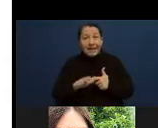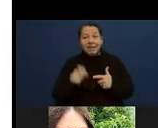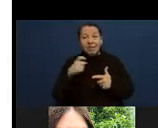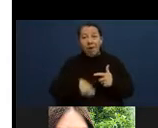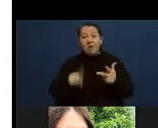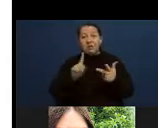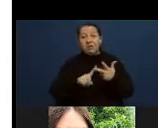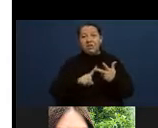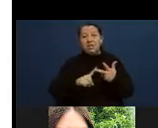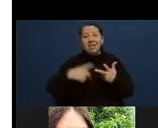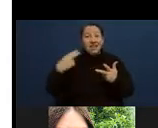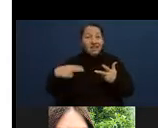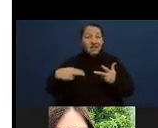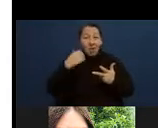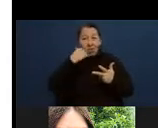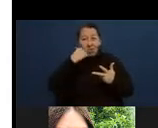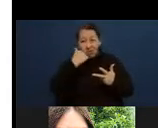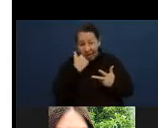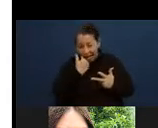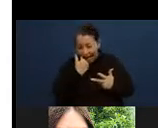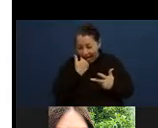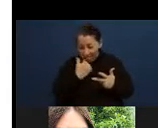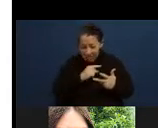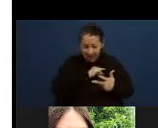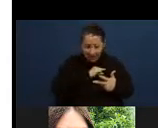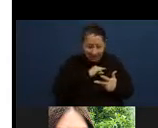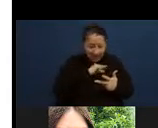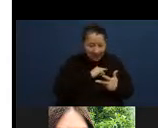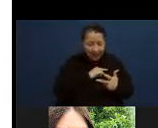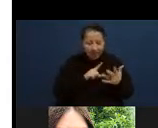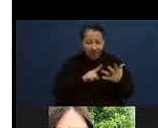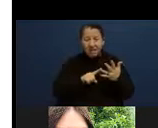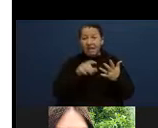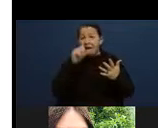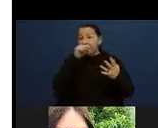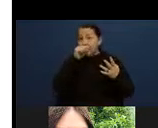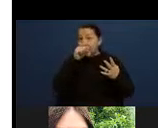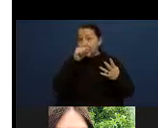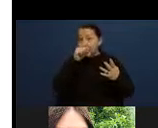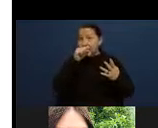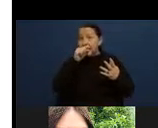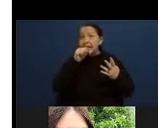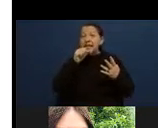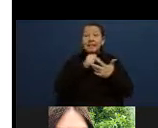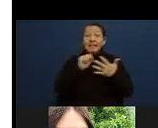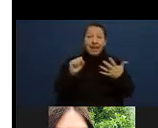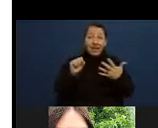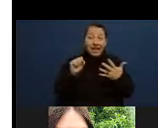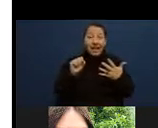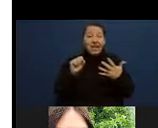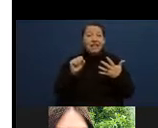historical shame and guilt, confidentiality, safety delays and law enforcement